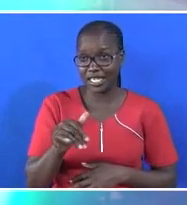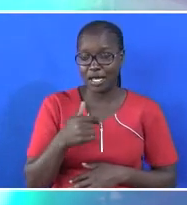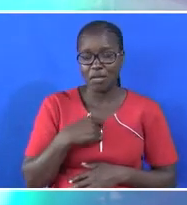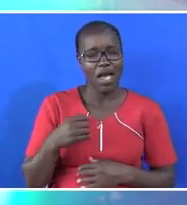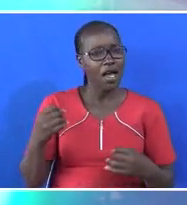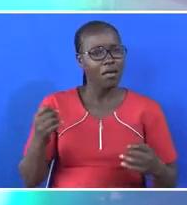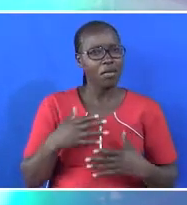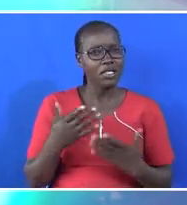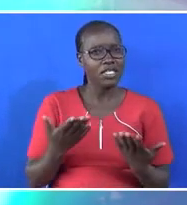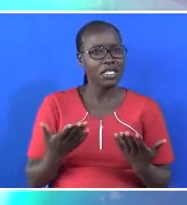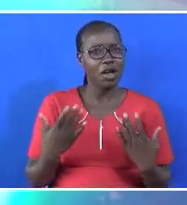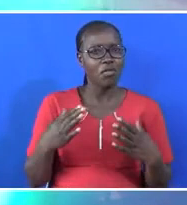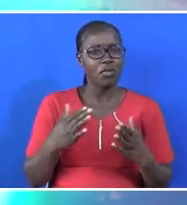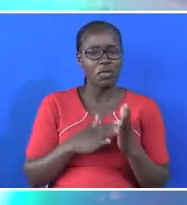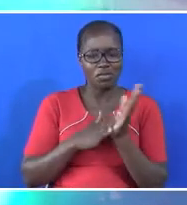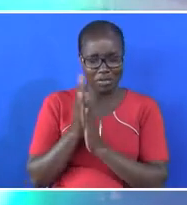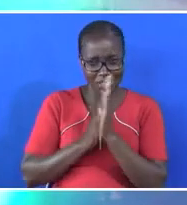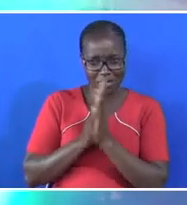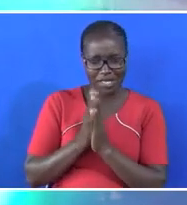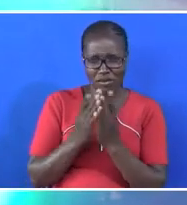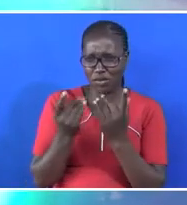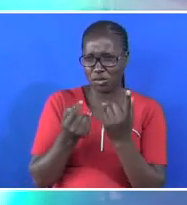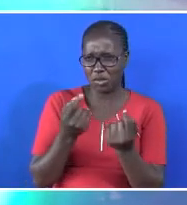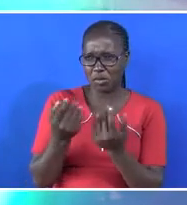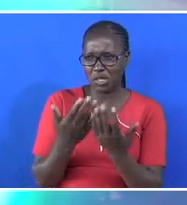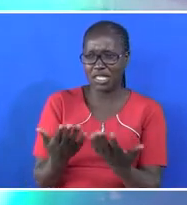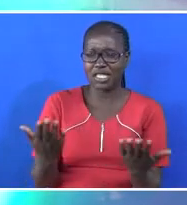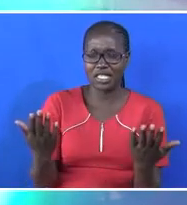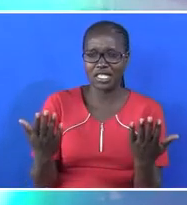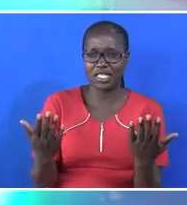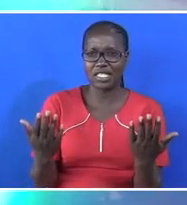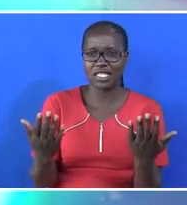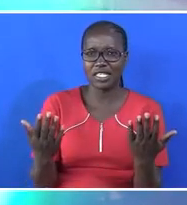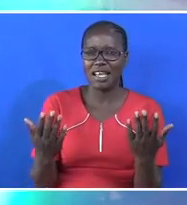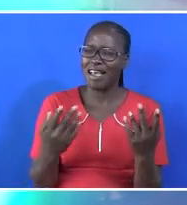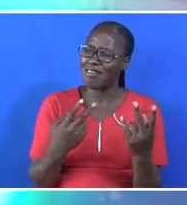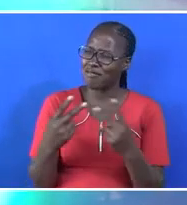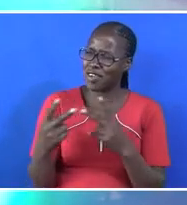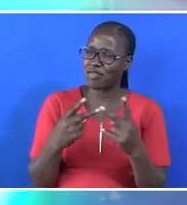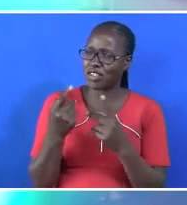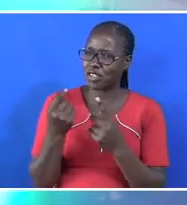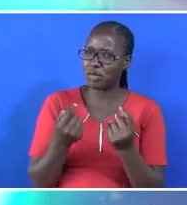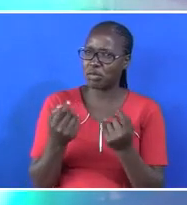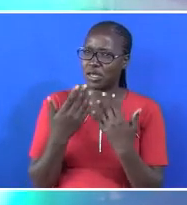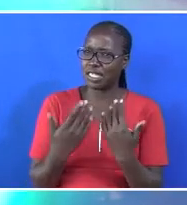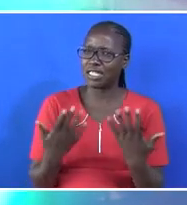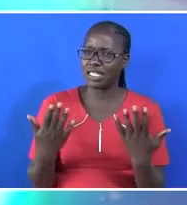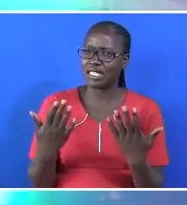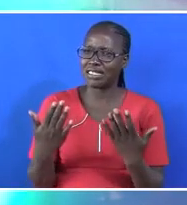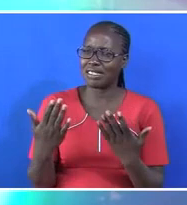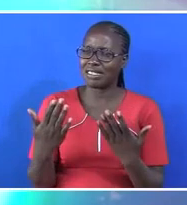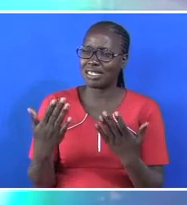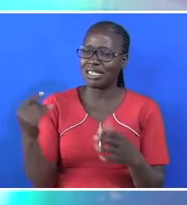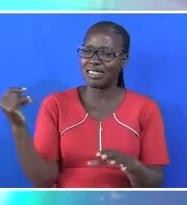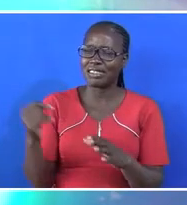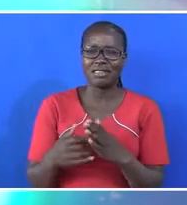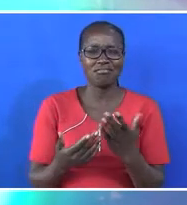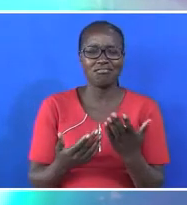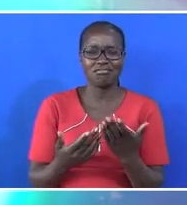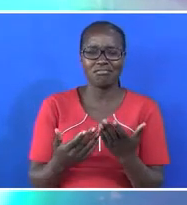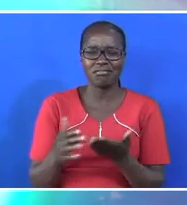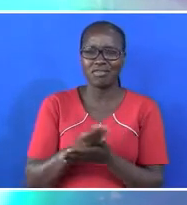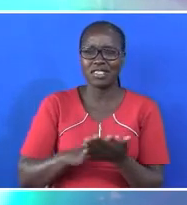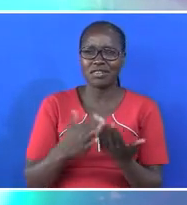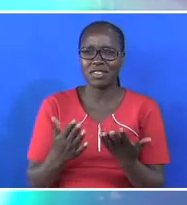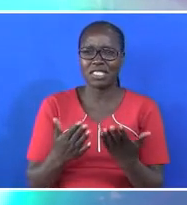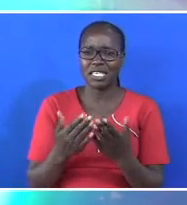amazed at how people get excited with very small things. Very, very small things. Surface deep things